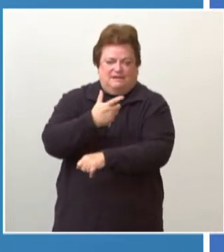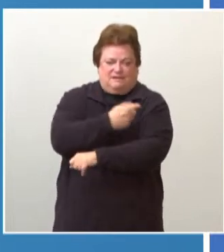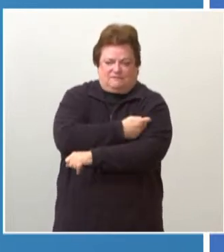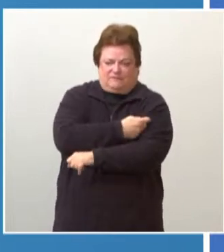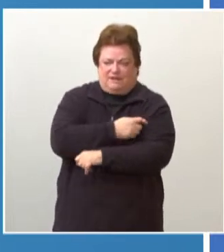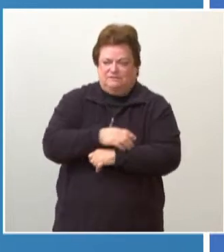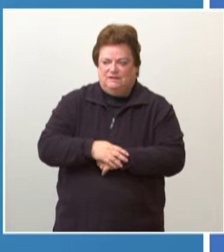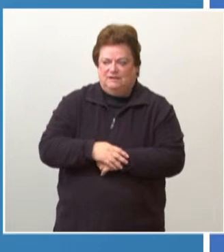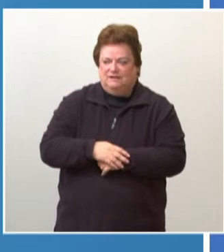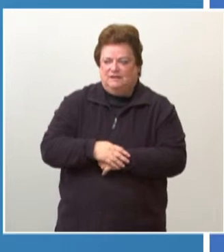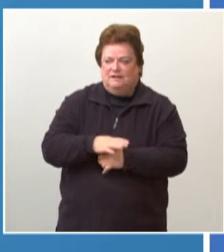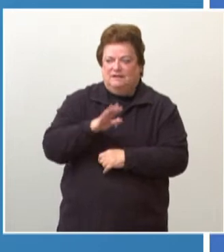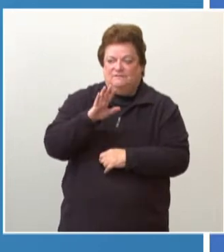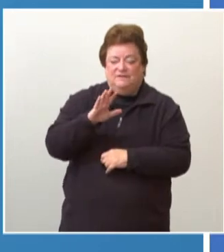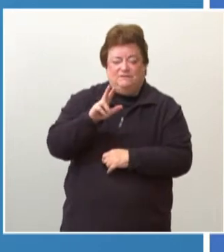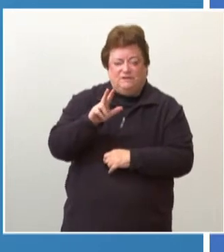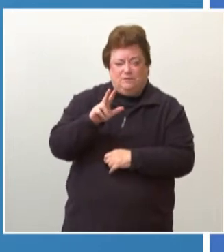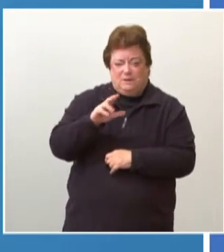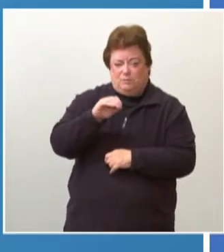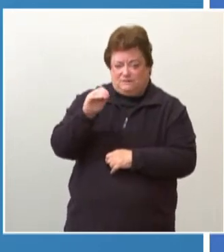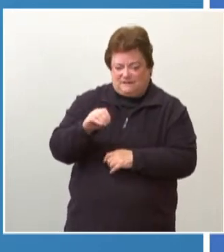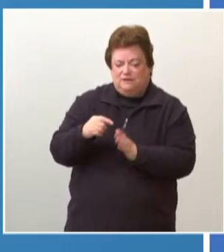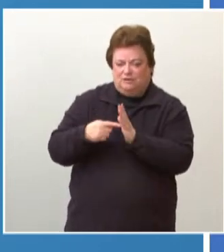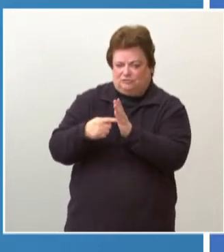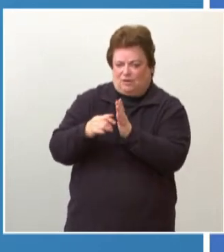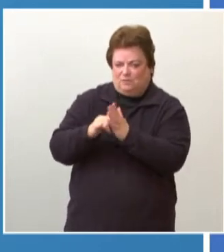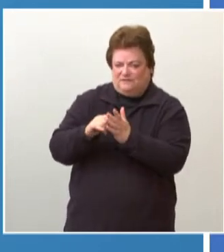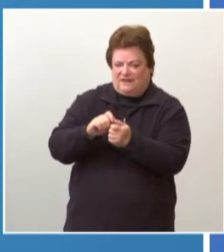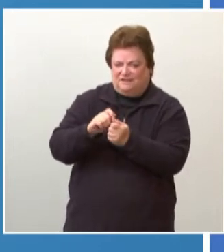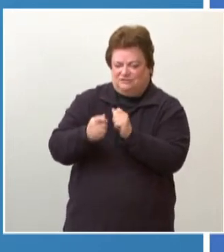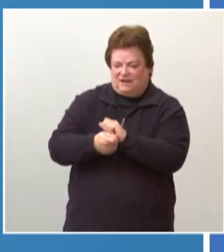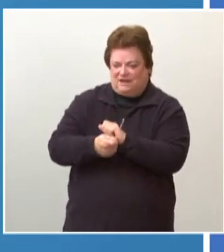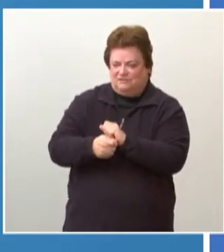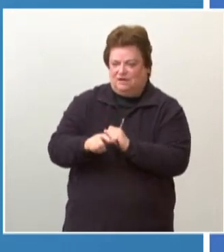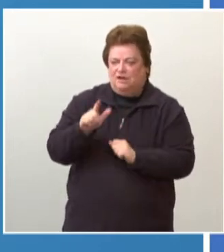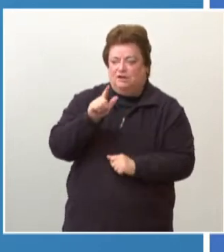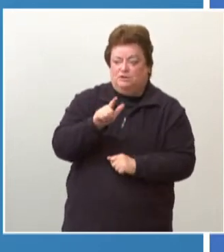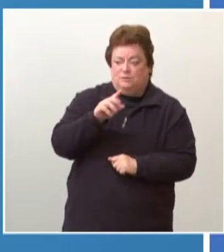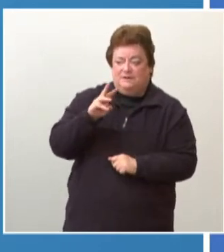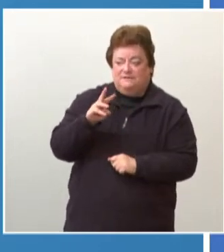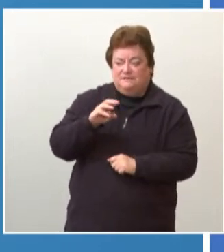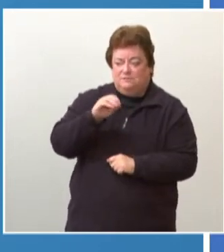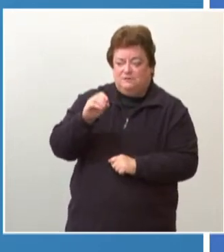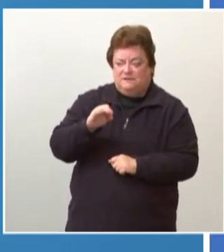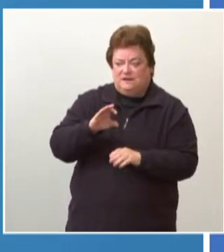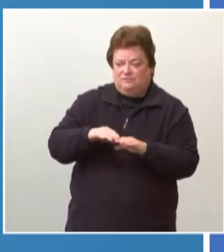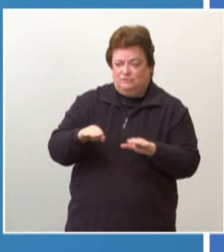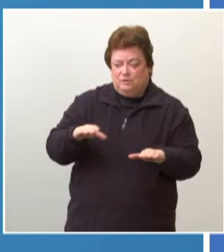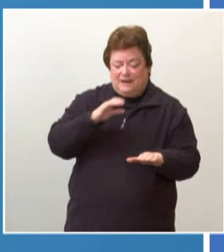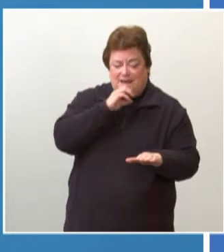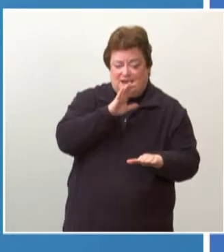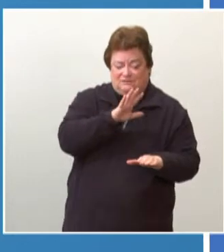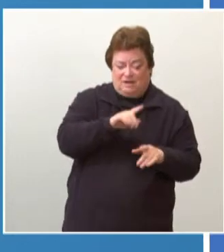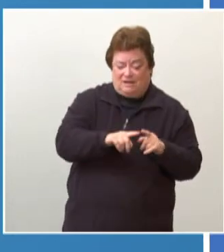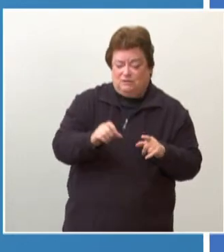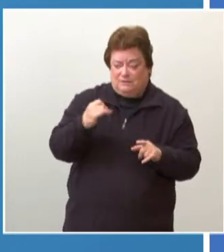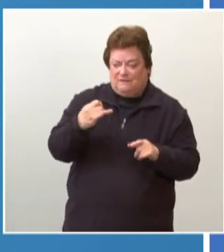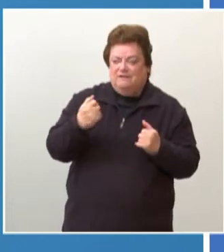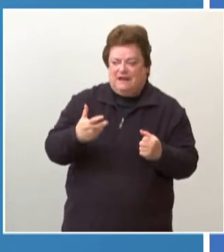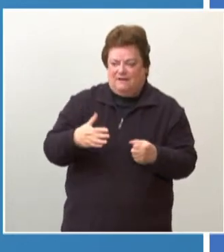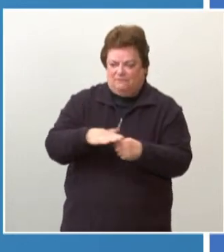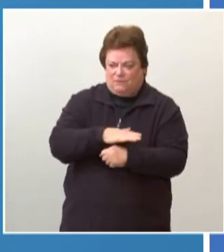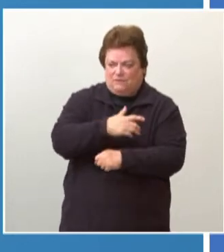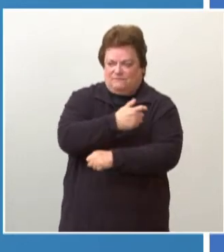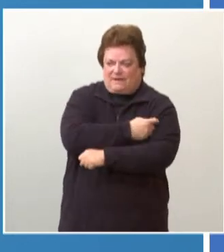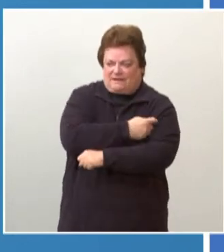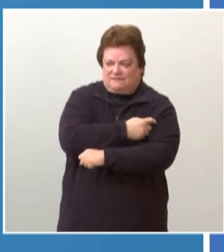The 53% reflects that change. 26% of children ages 5 through 11 are now fully vaccinated,